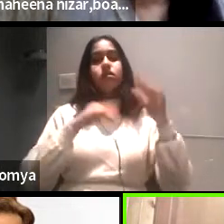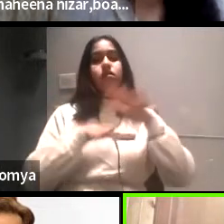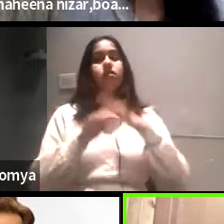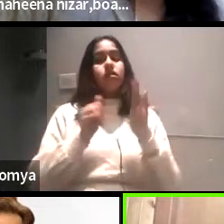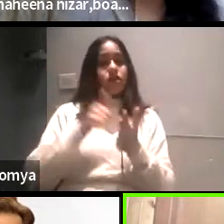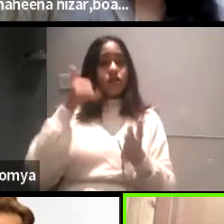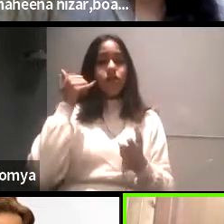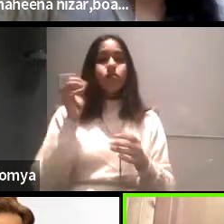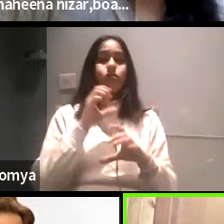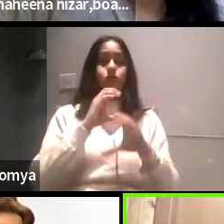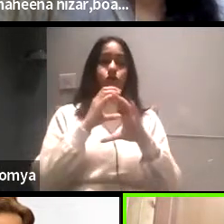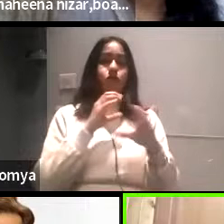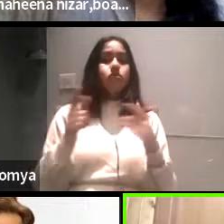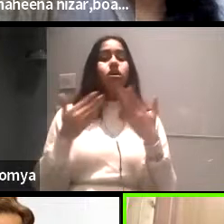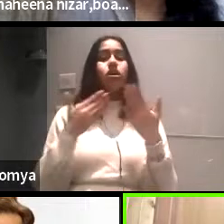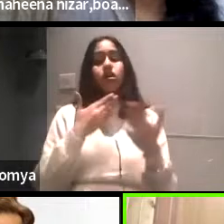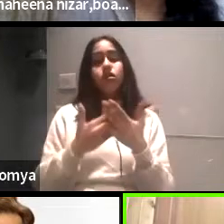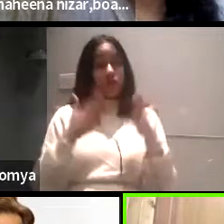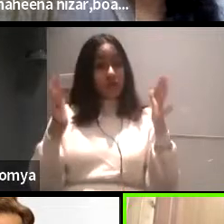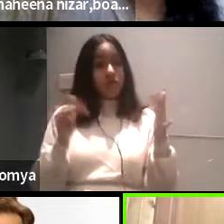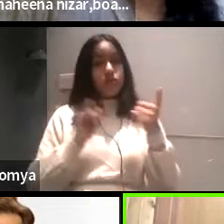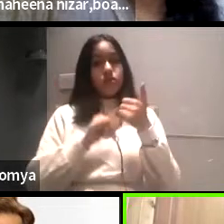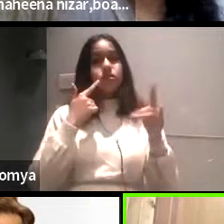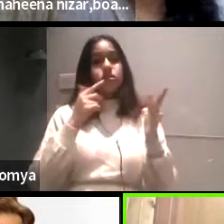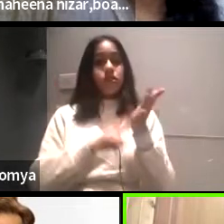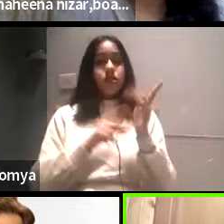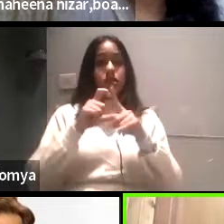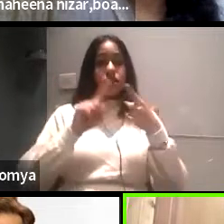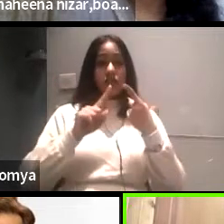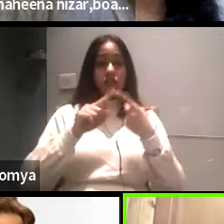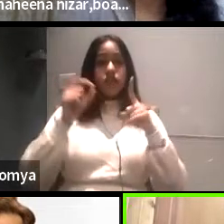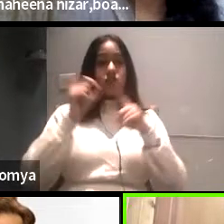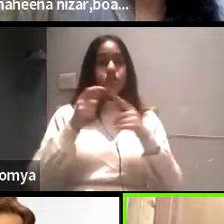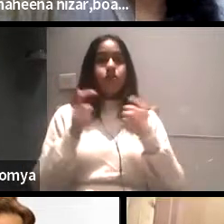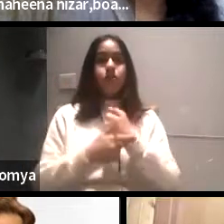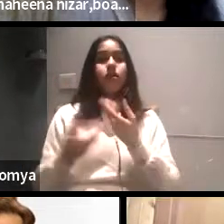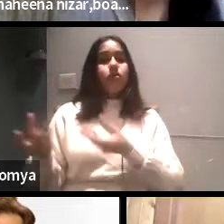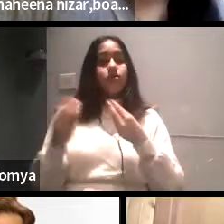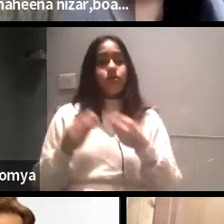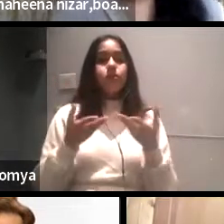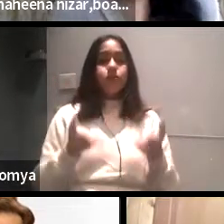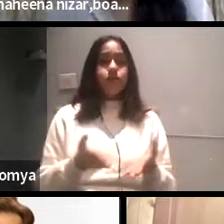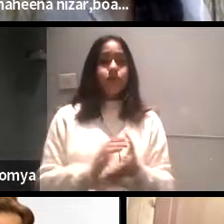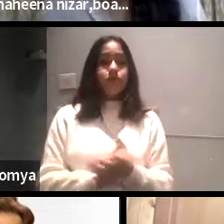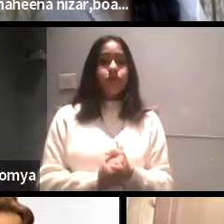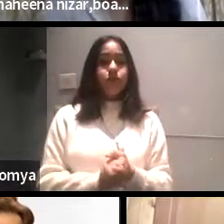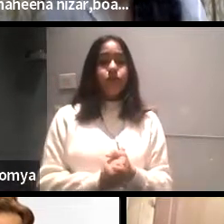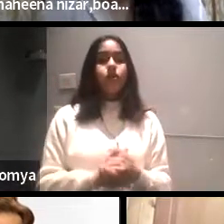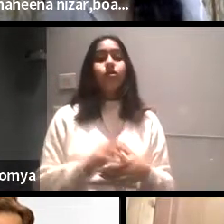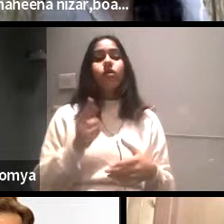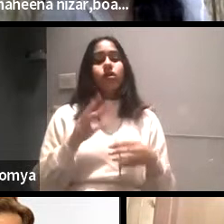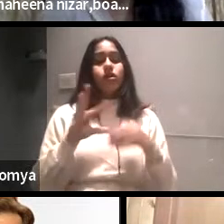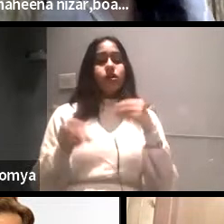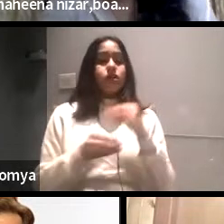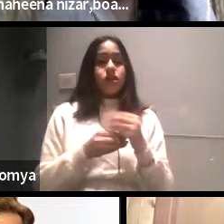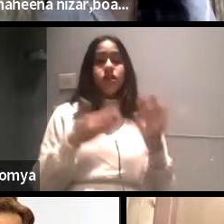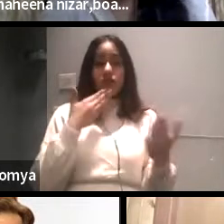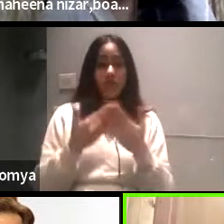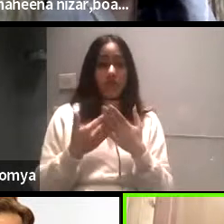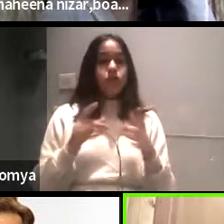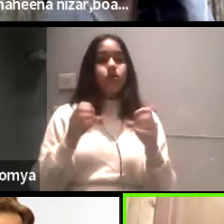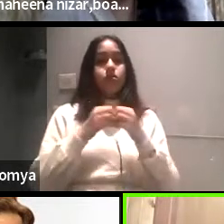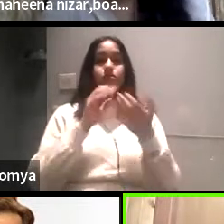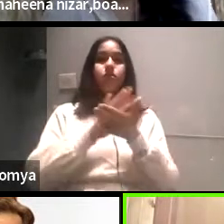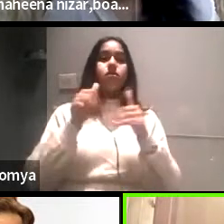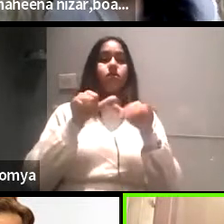professional. So thank you, Sandeep ji, for sparing time out. Also, thanks to